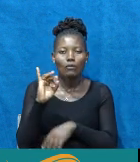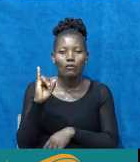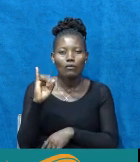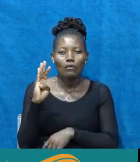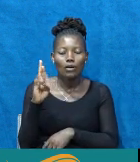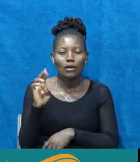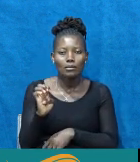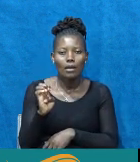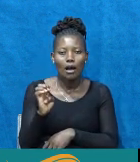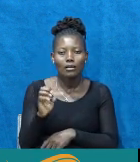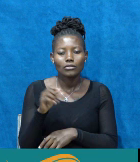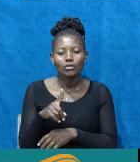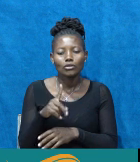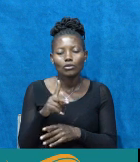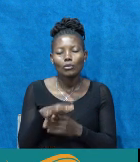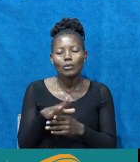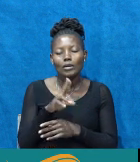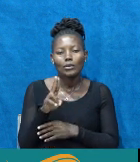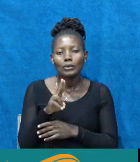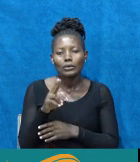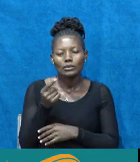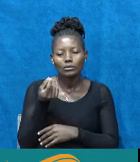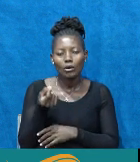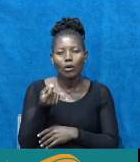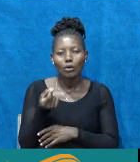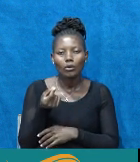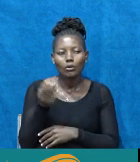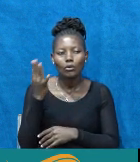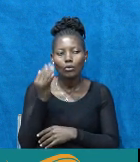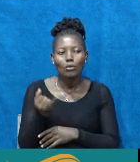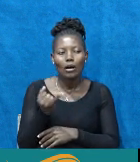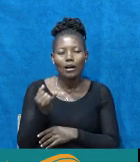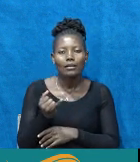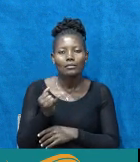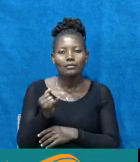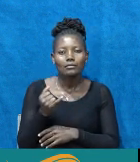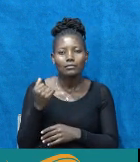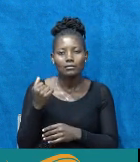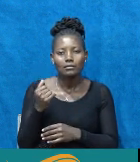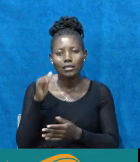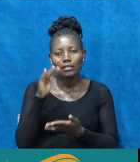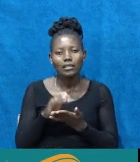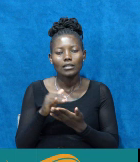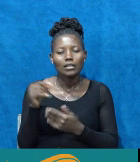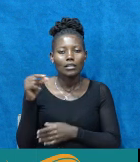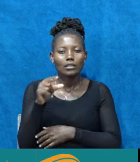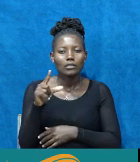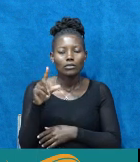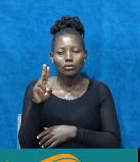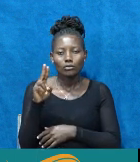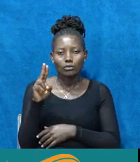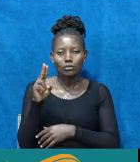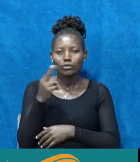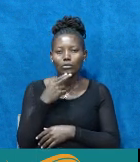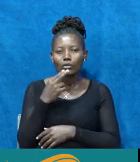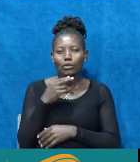your biscuits, and low fiber breakfast cereals need to be kept to a minimum, as they usually elevate glucose levels. And